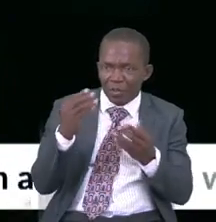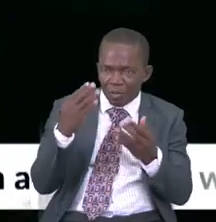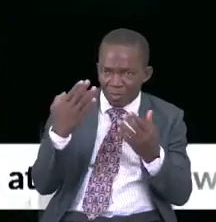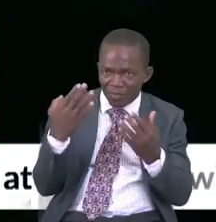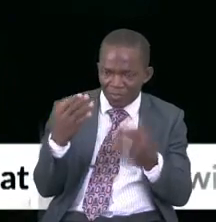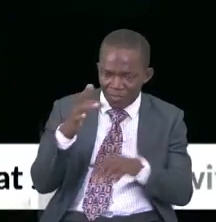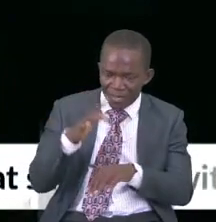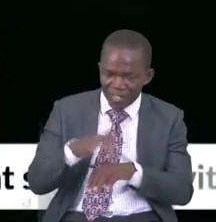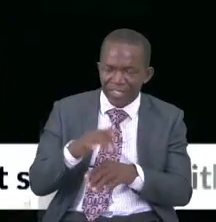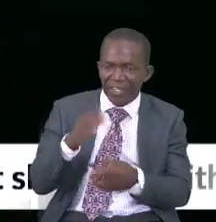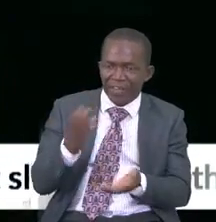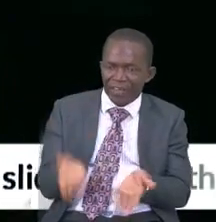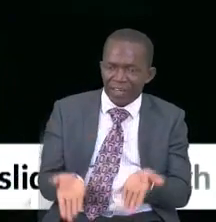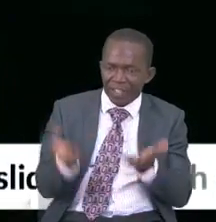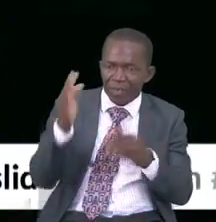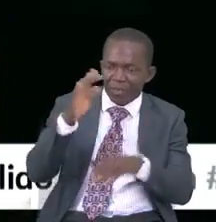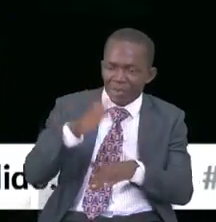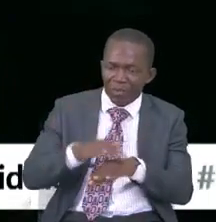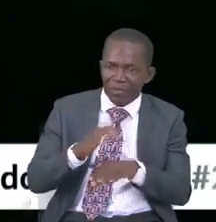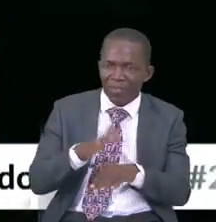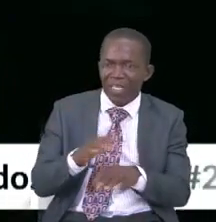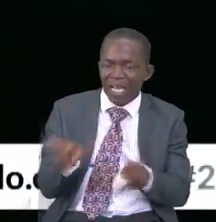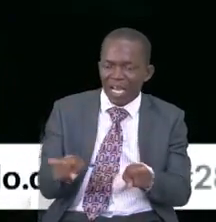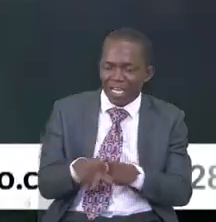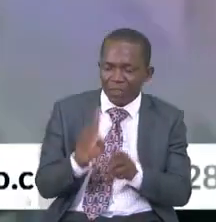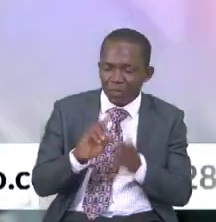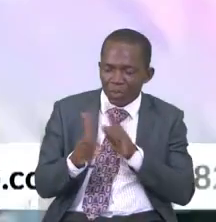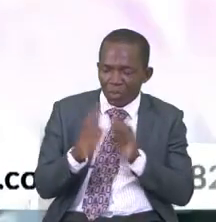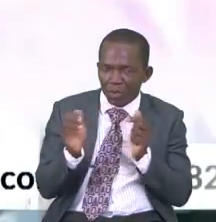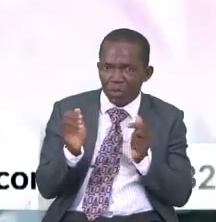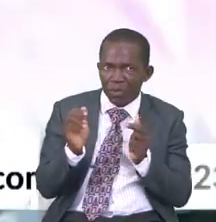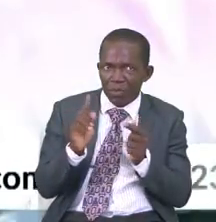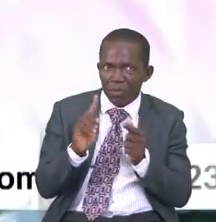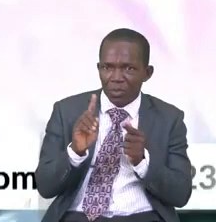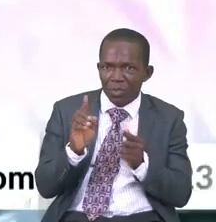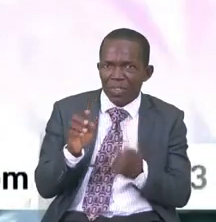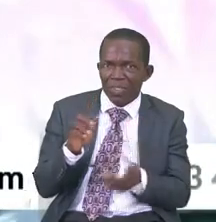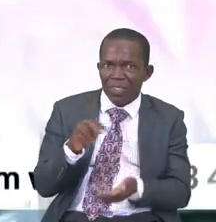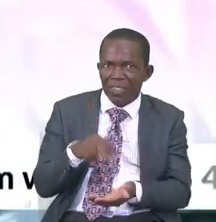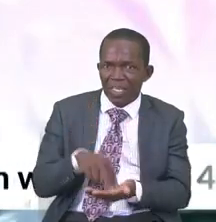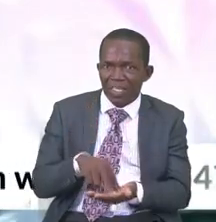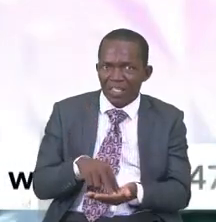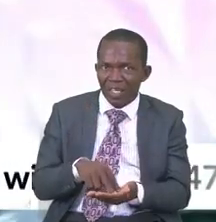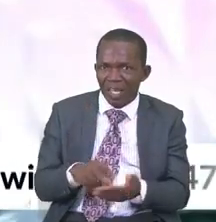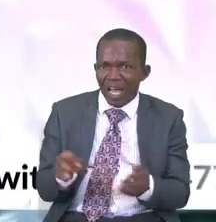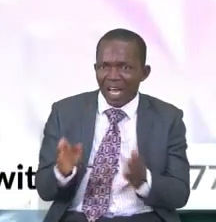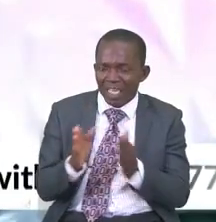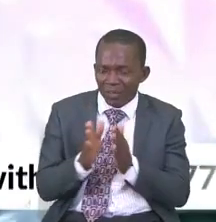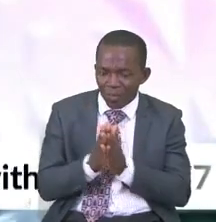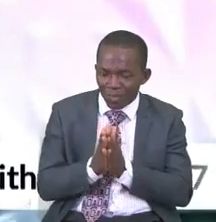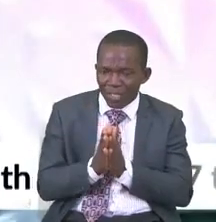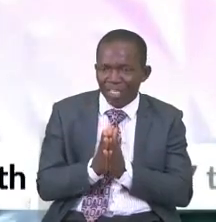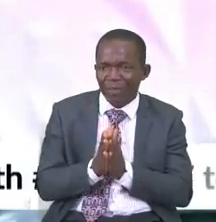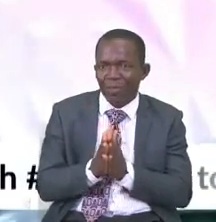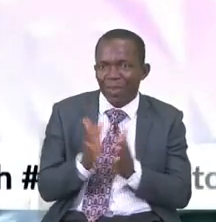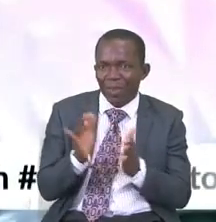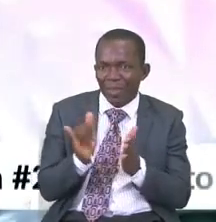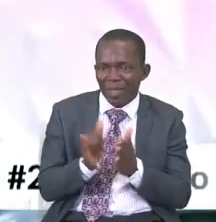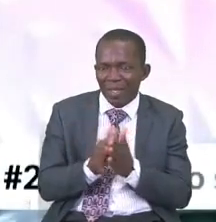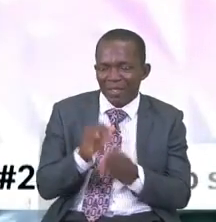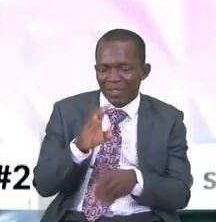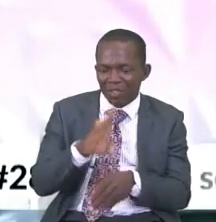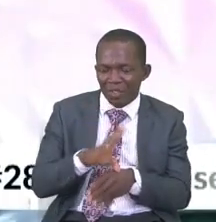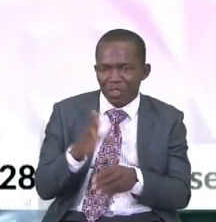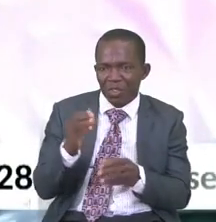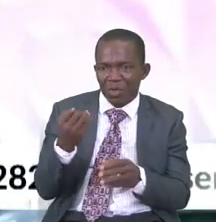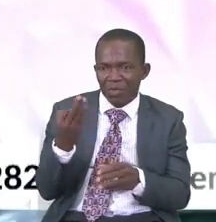prayer. Our God is a mighty God. The church is a militant church. church, and the church of Jesus